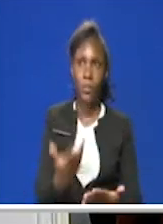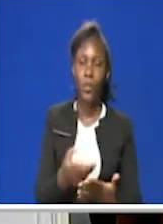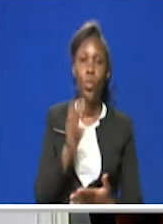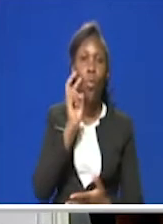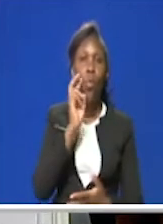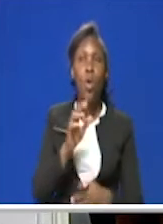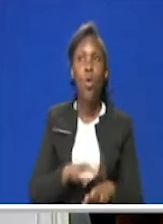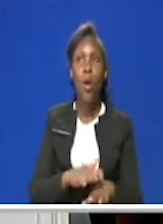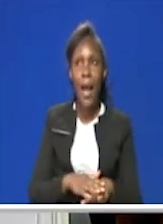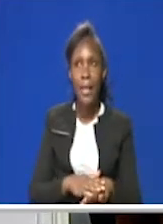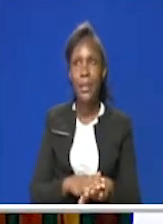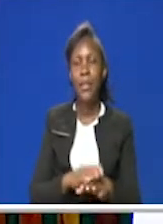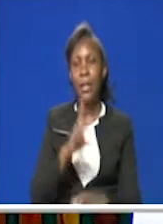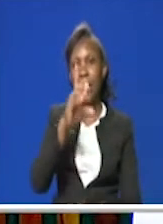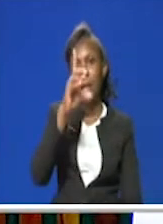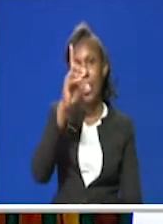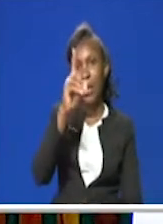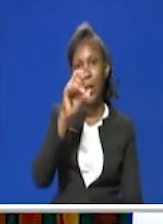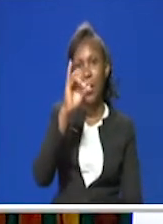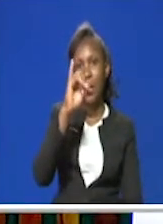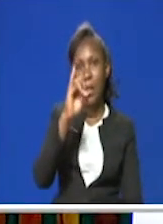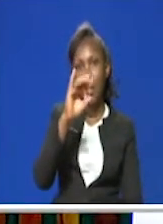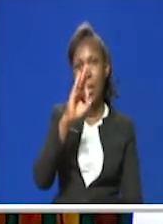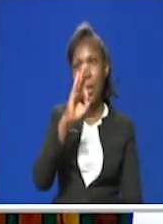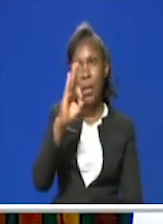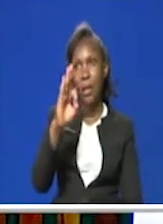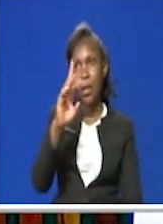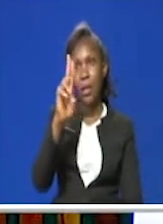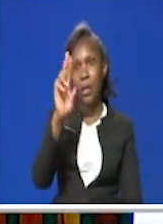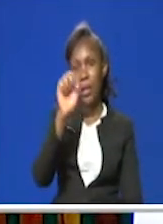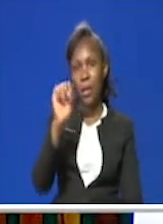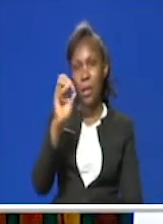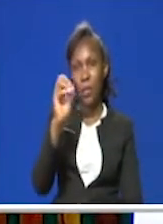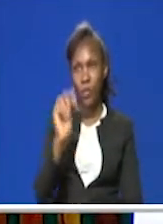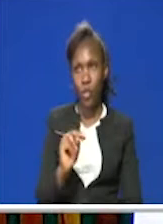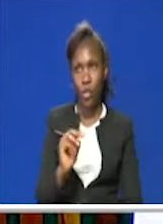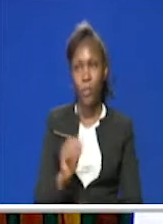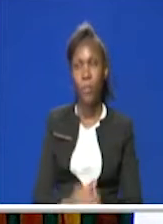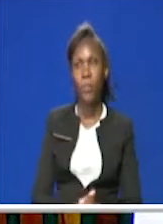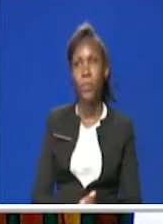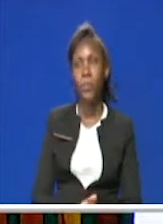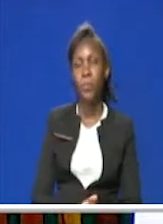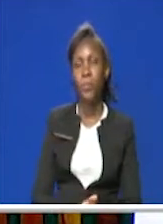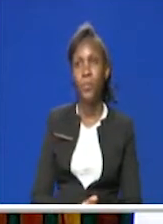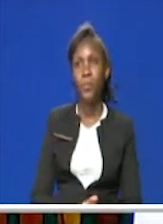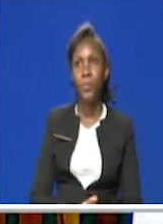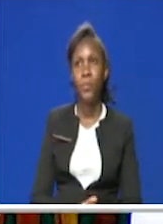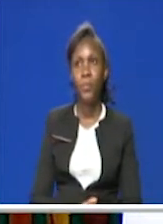at division. Briefly, we shall mention something on division.